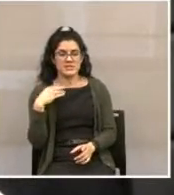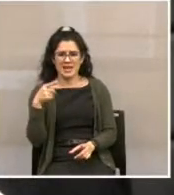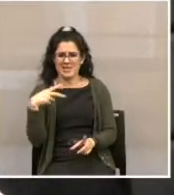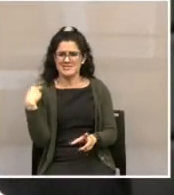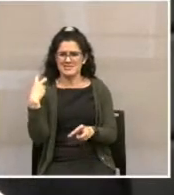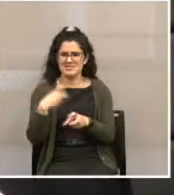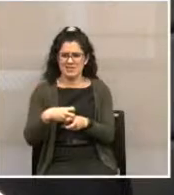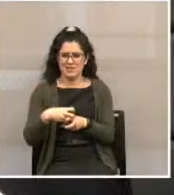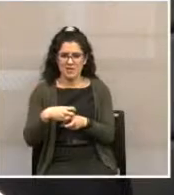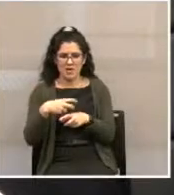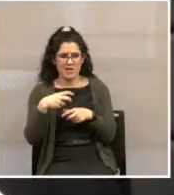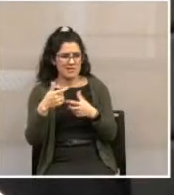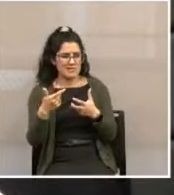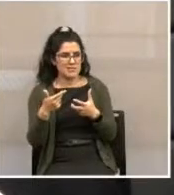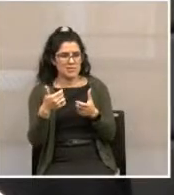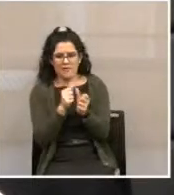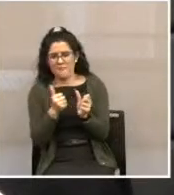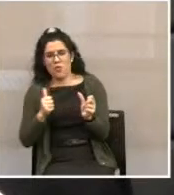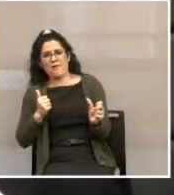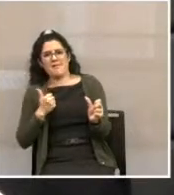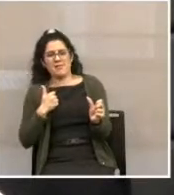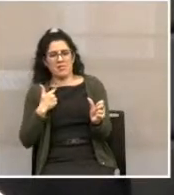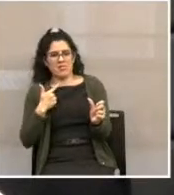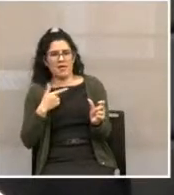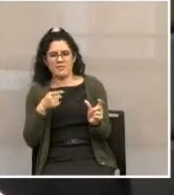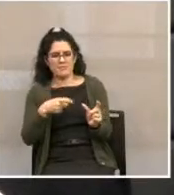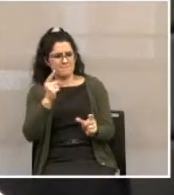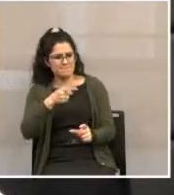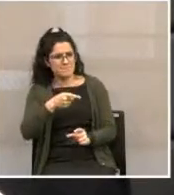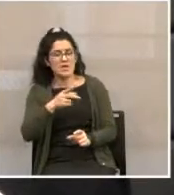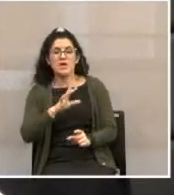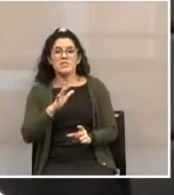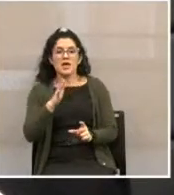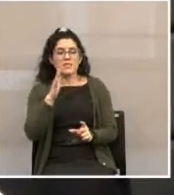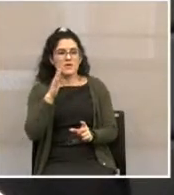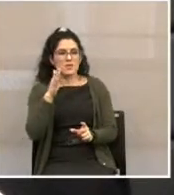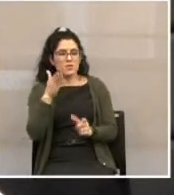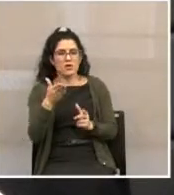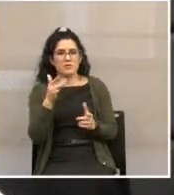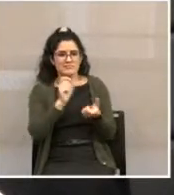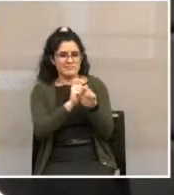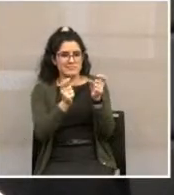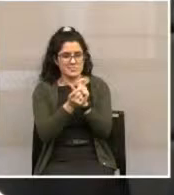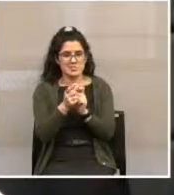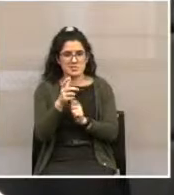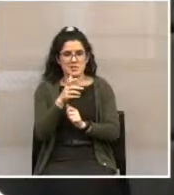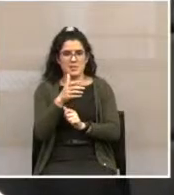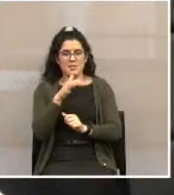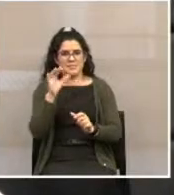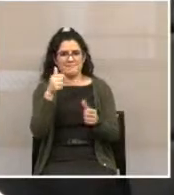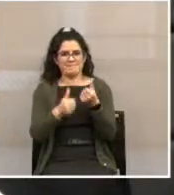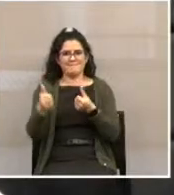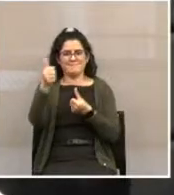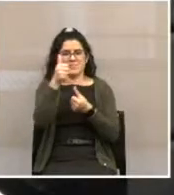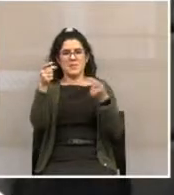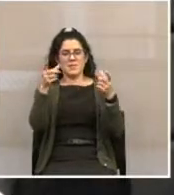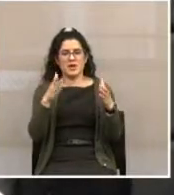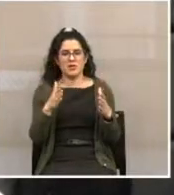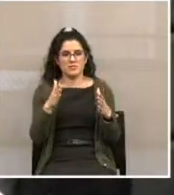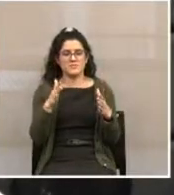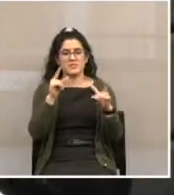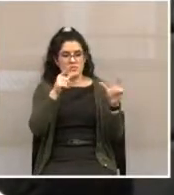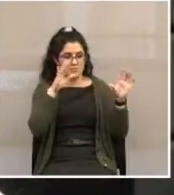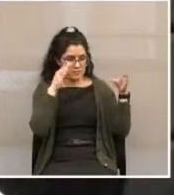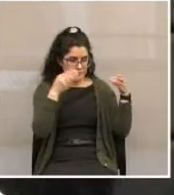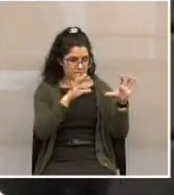difficult time avoiding accusations that they support policies that will turn power over in Colombia to these groups. At the same